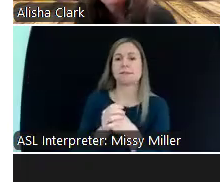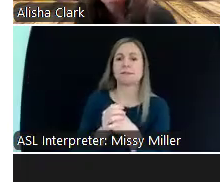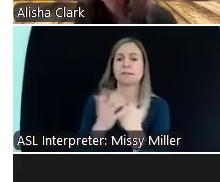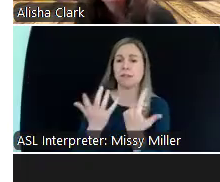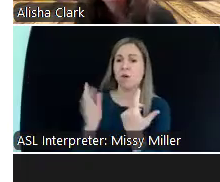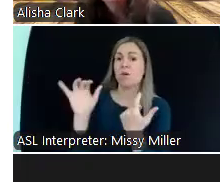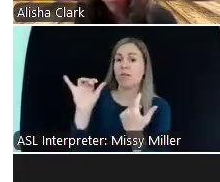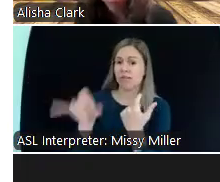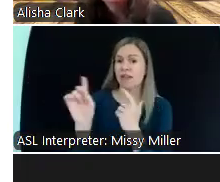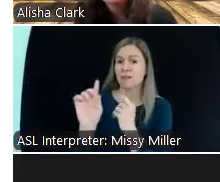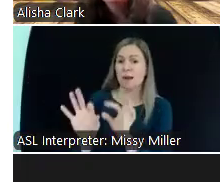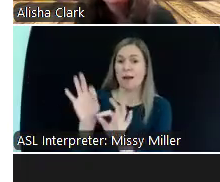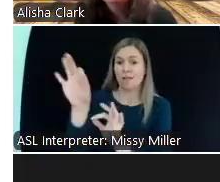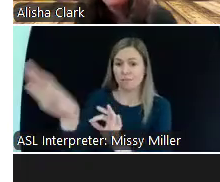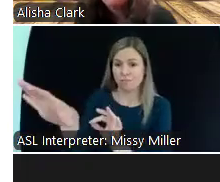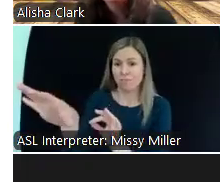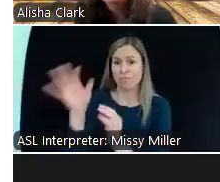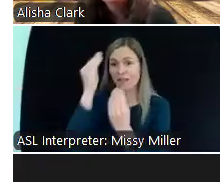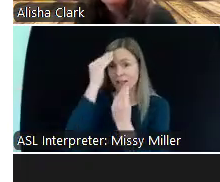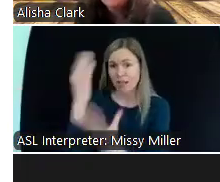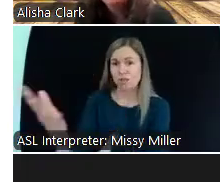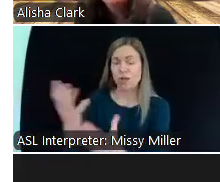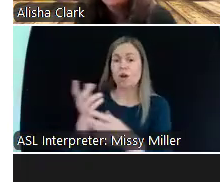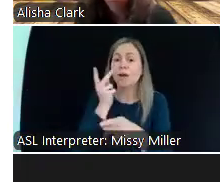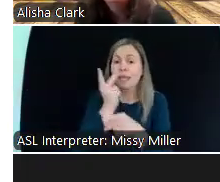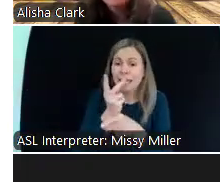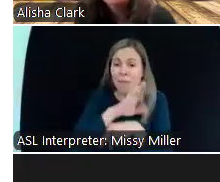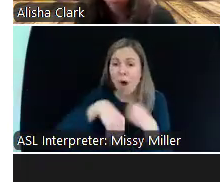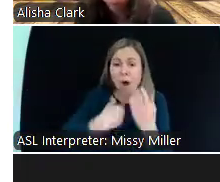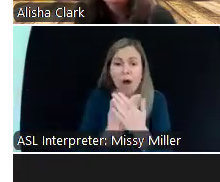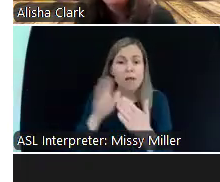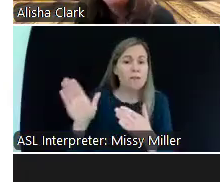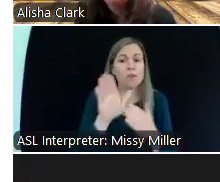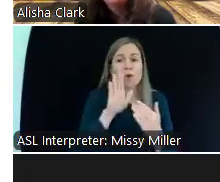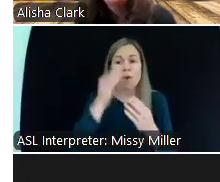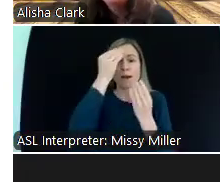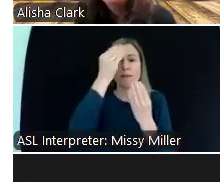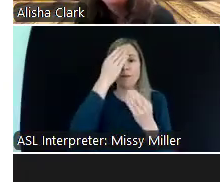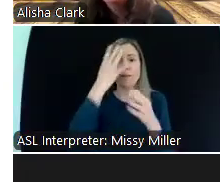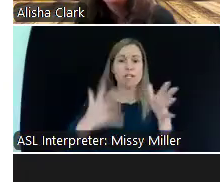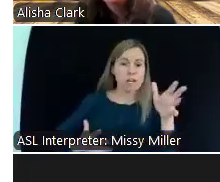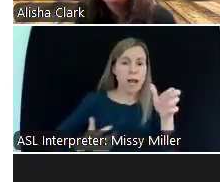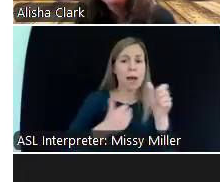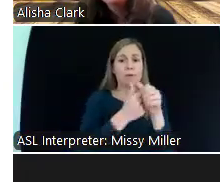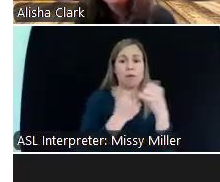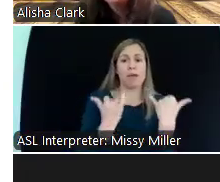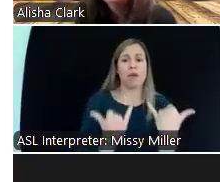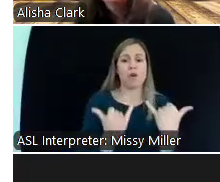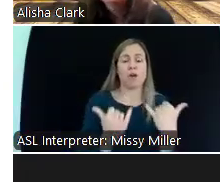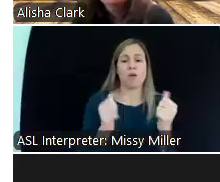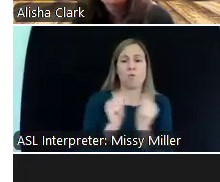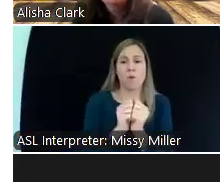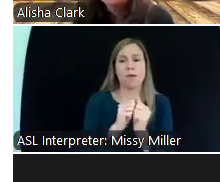in that it's very, very important that you keep all of your information up to date with the Department for Community-Based Services so that